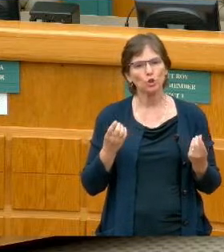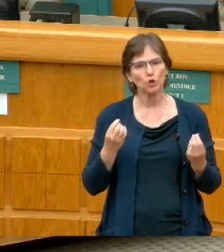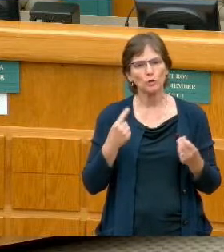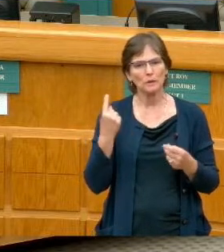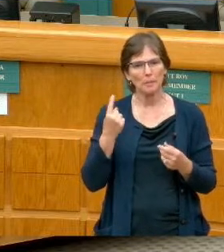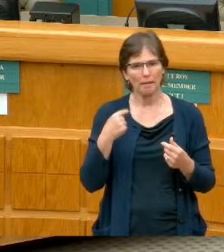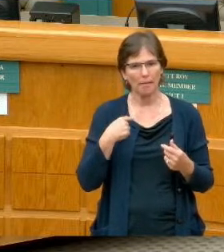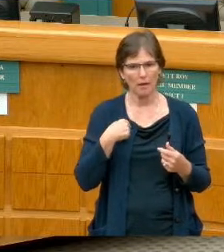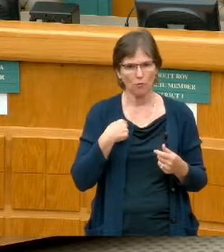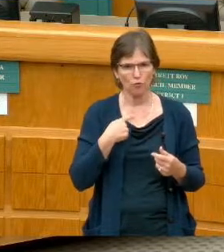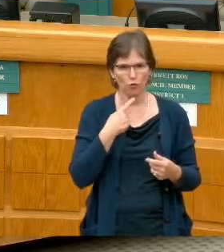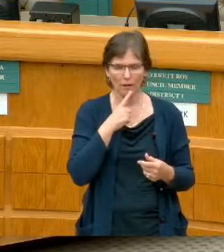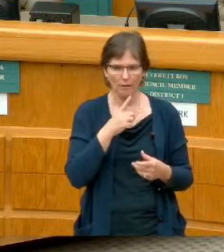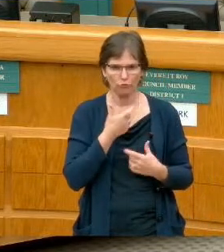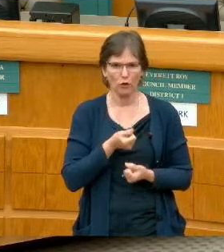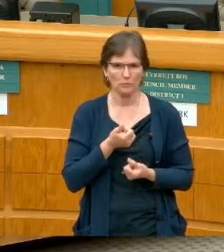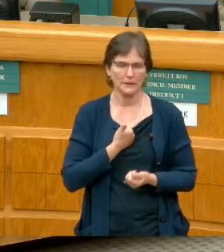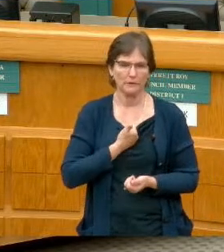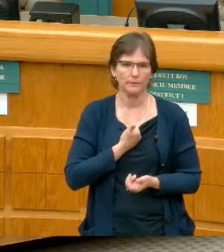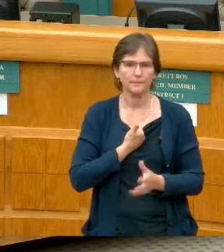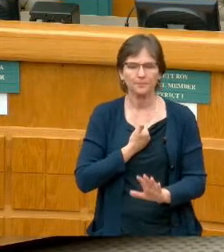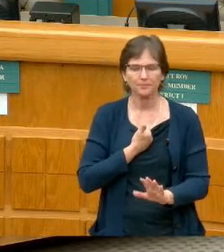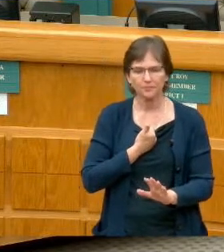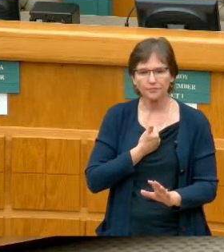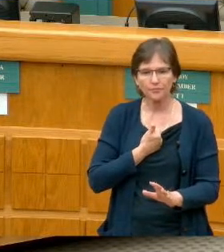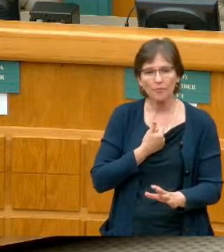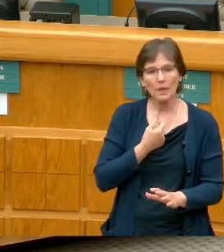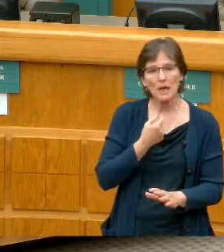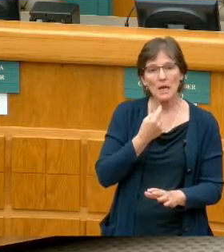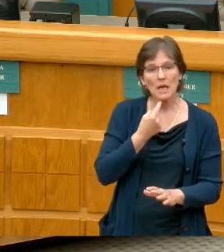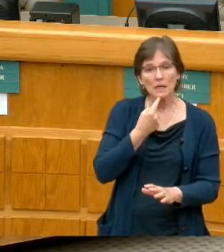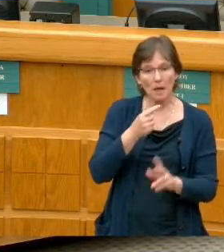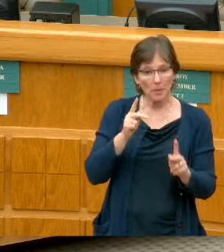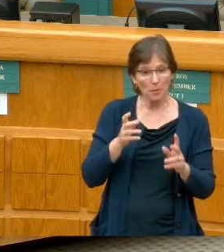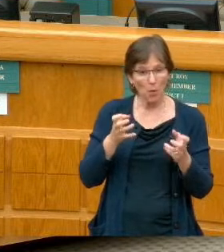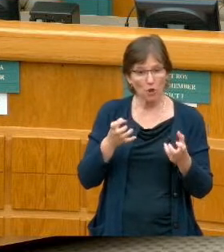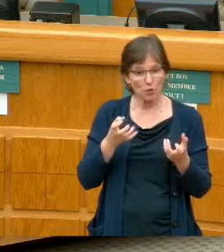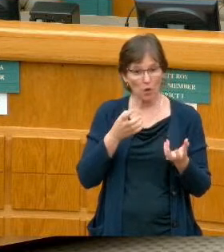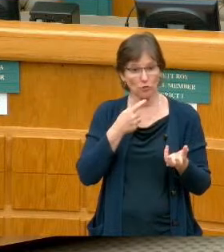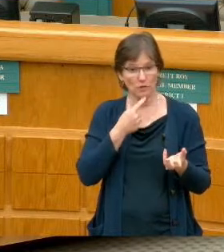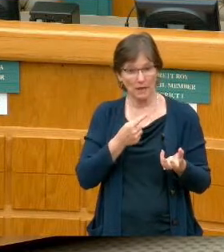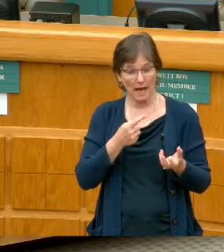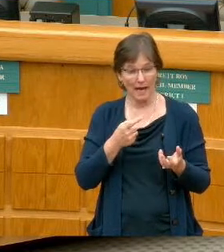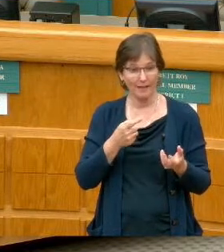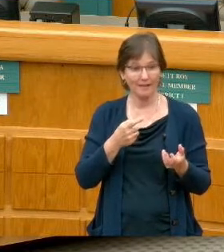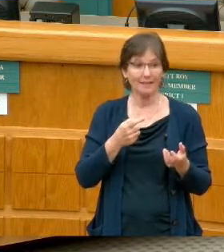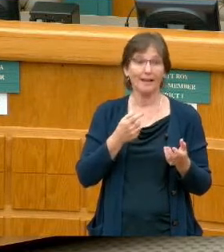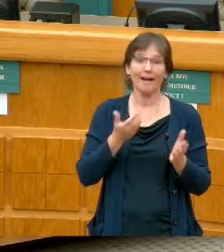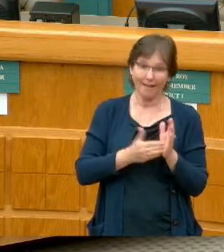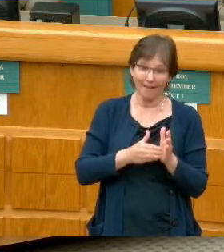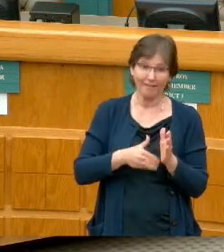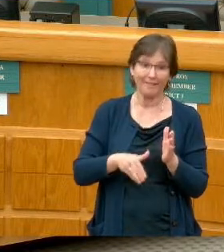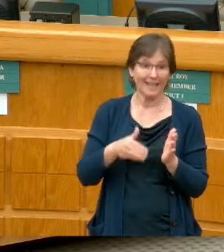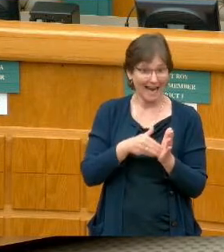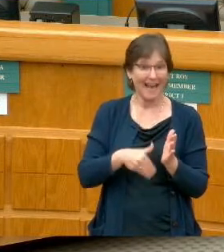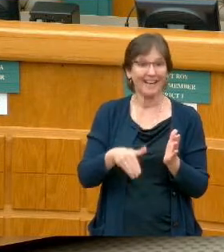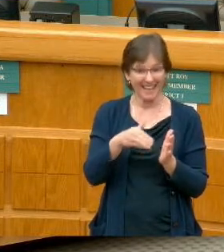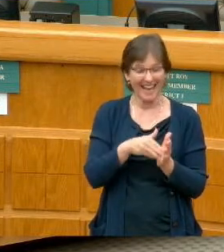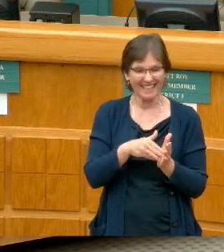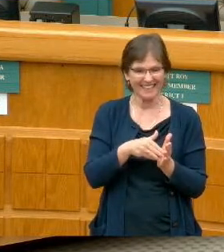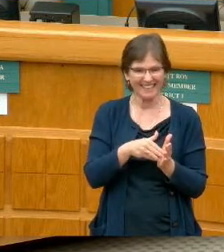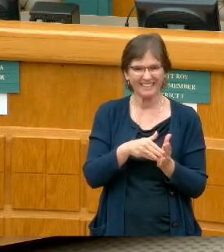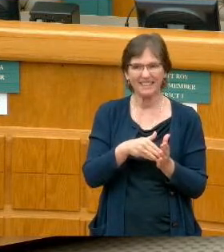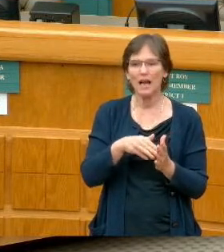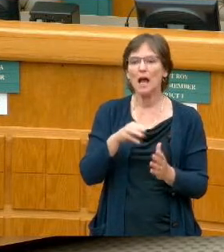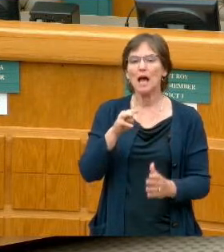which is you tell them what you want to say, and then you tell them what you told them, and then you tell them what you told them again. So Mayor McComb